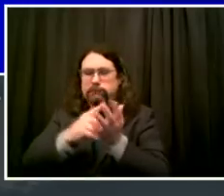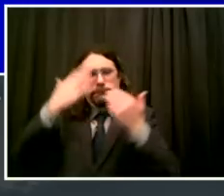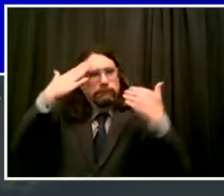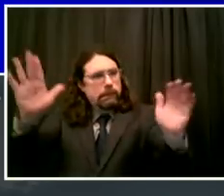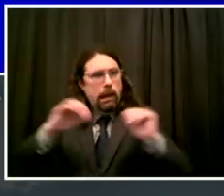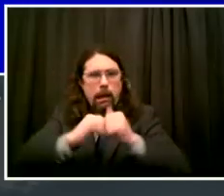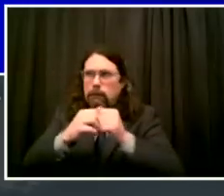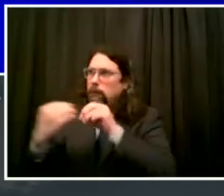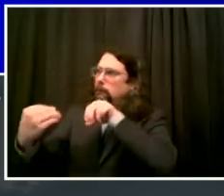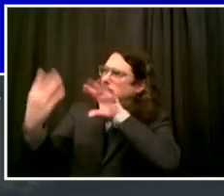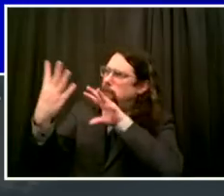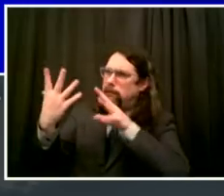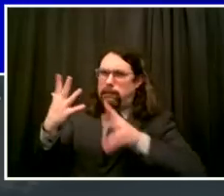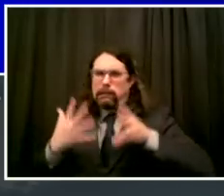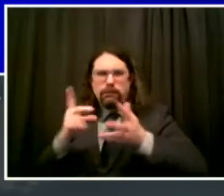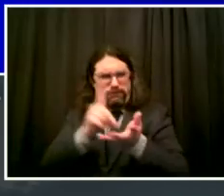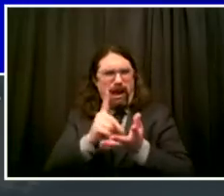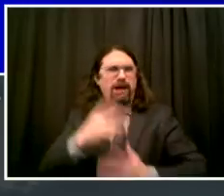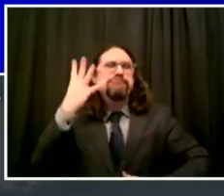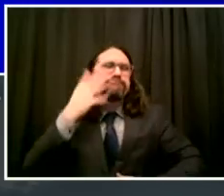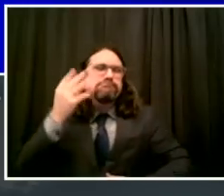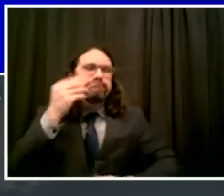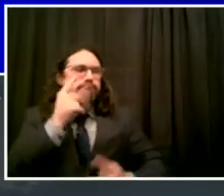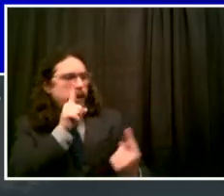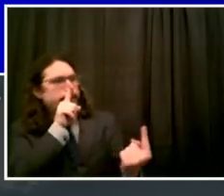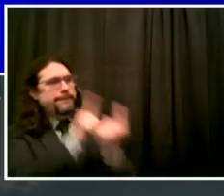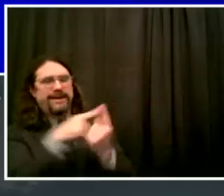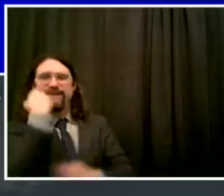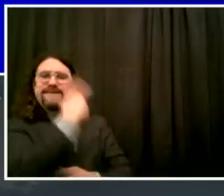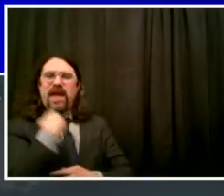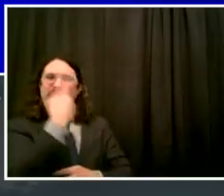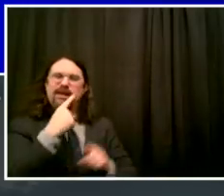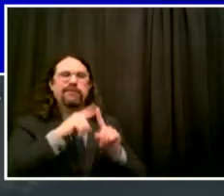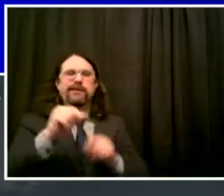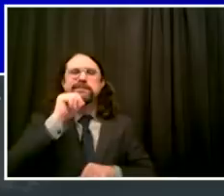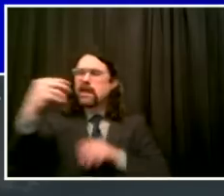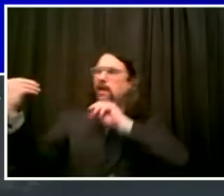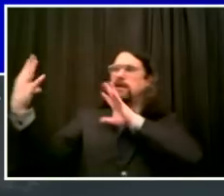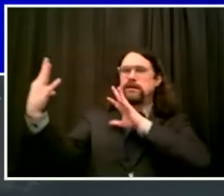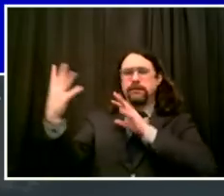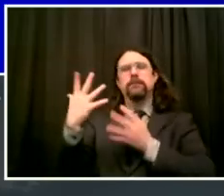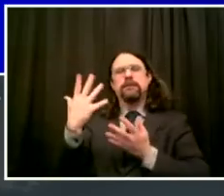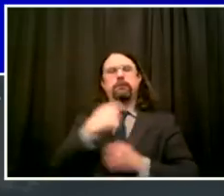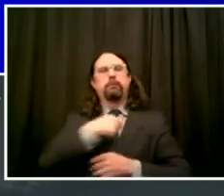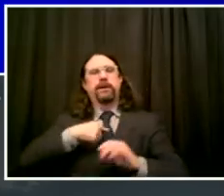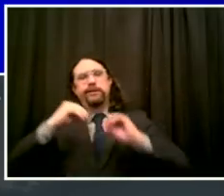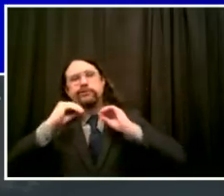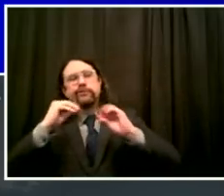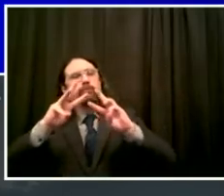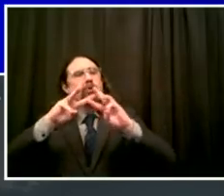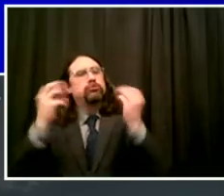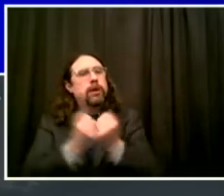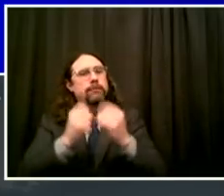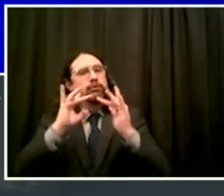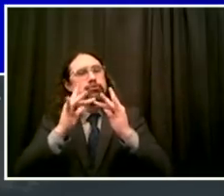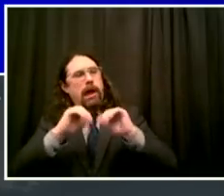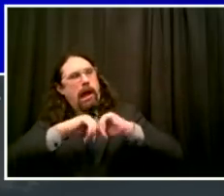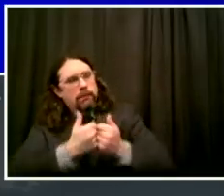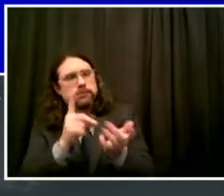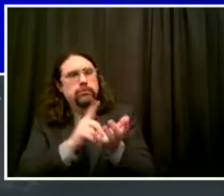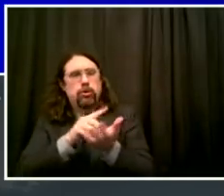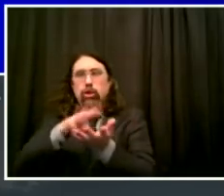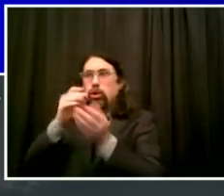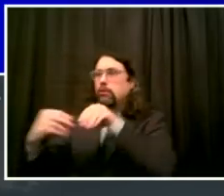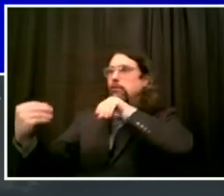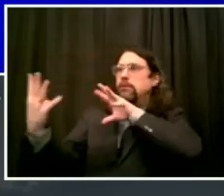then we'll expand from there. We also want to see these clinics play a crucial role in our test and trace initiative.